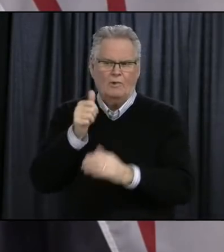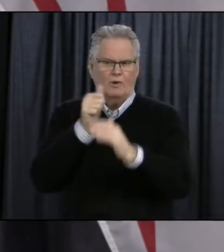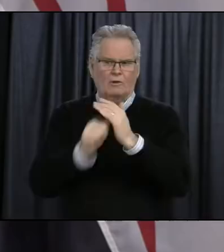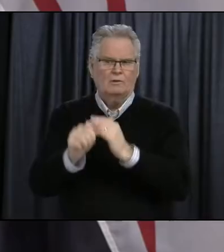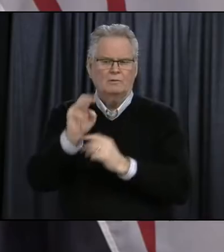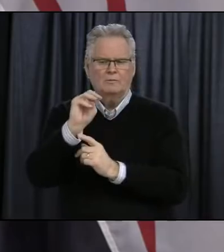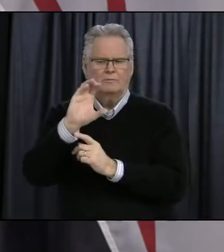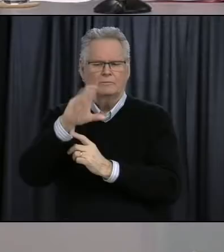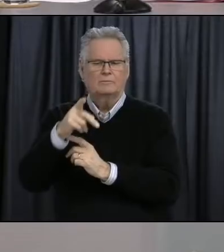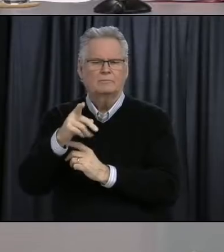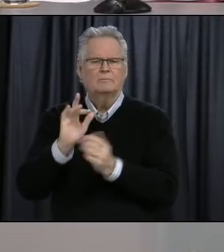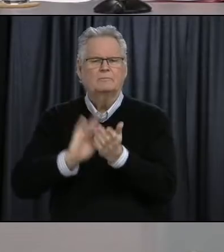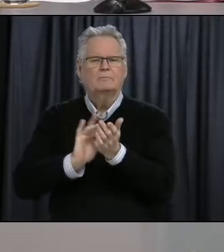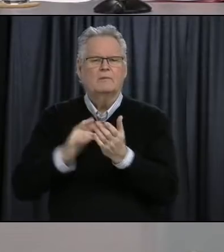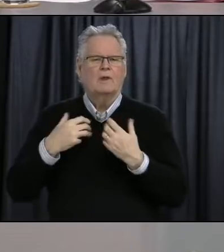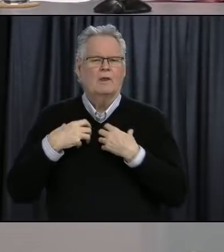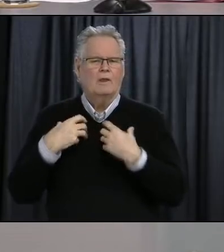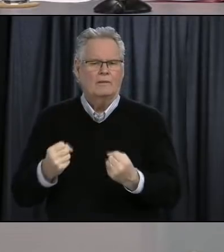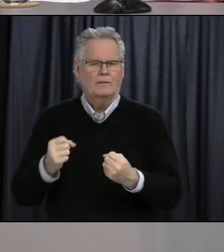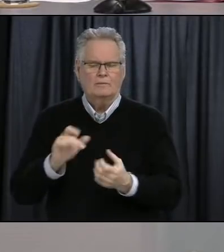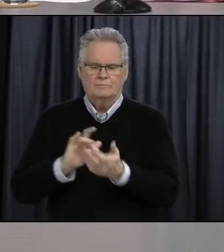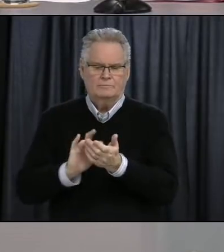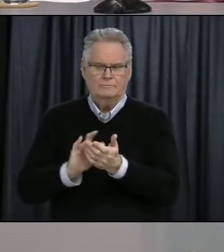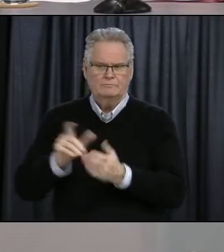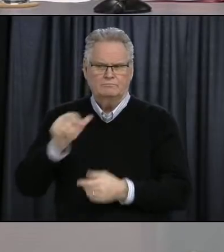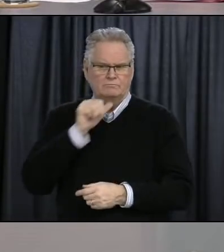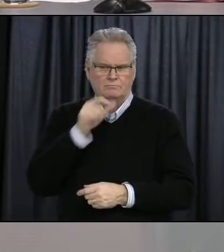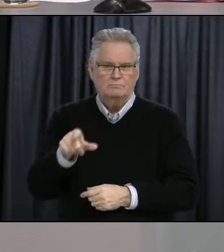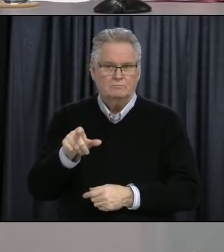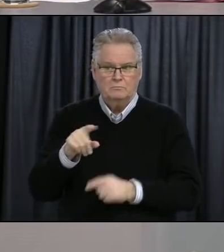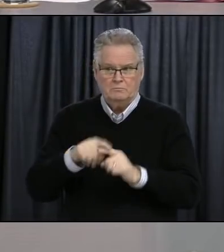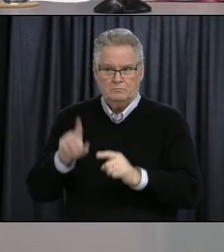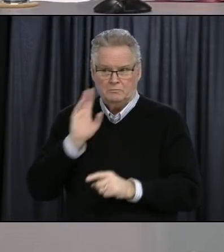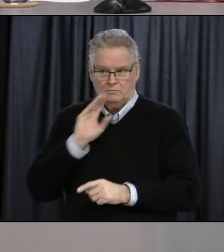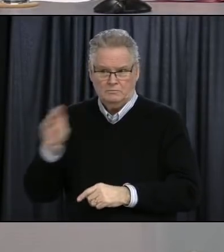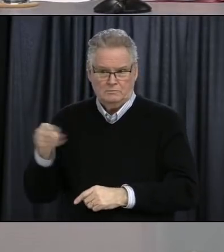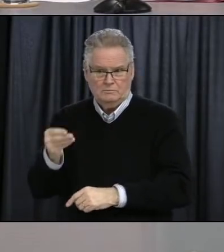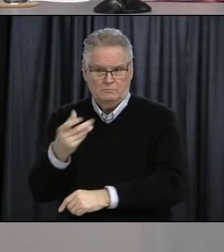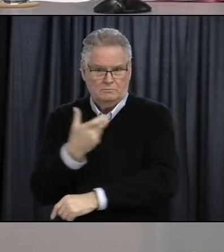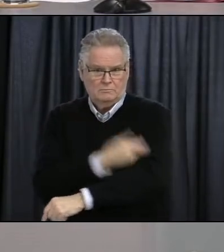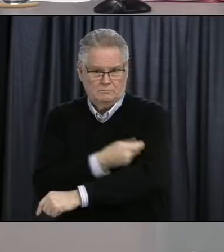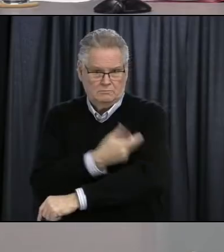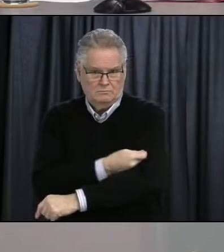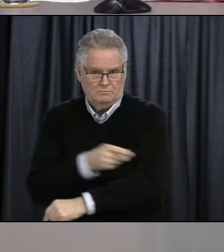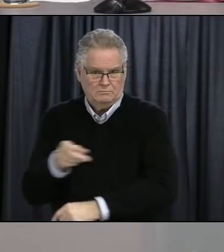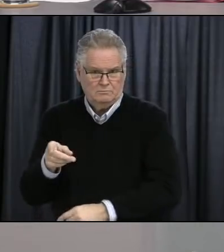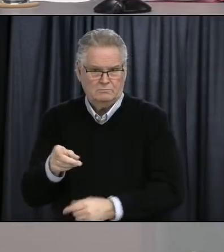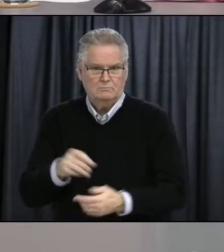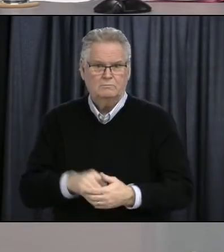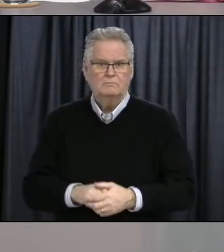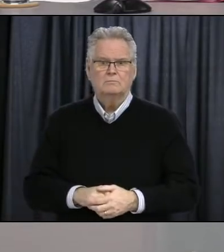Okay, thank you. Our next questions are from Peter Cowan with CBC. Please go ahead.